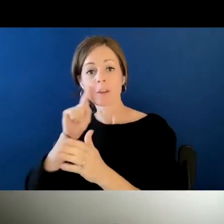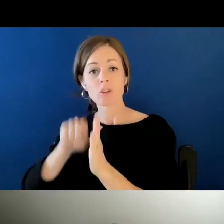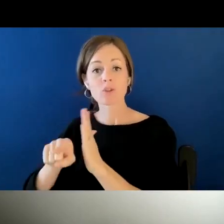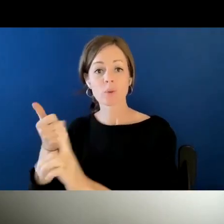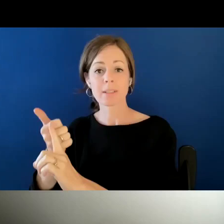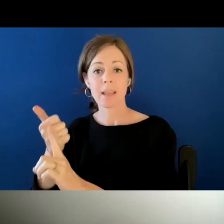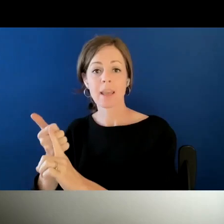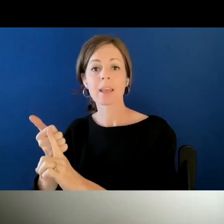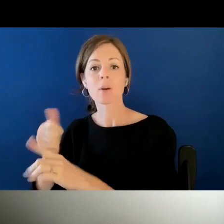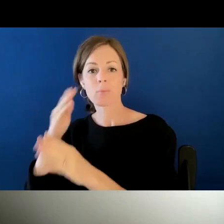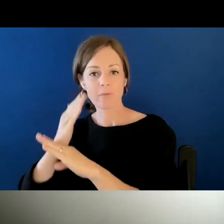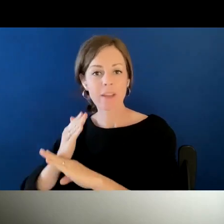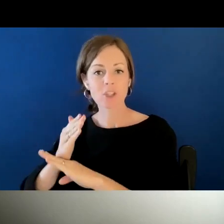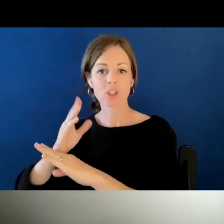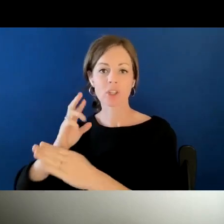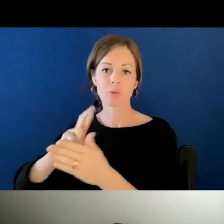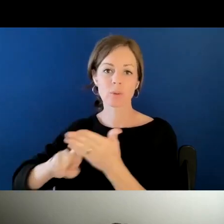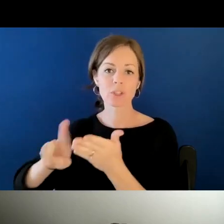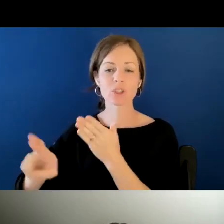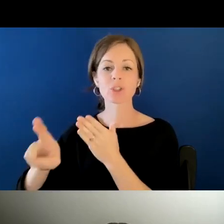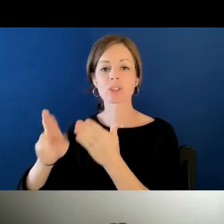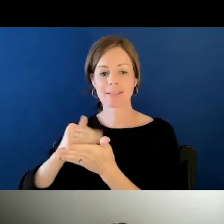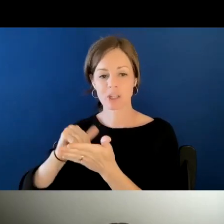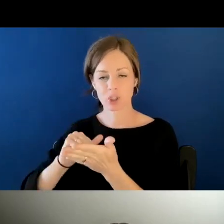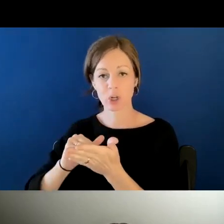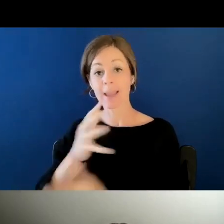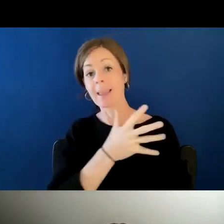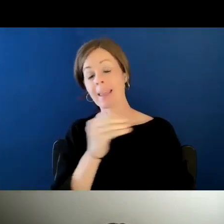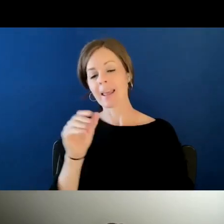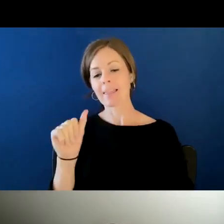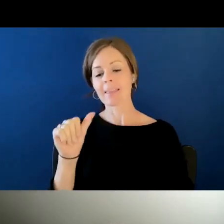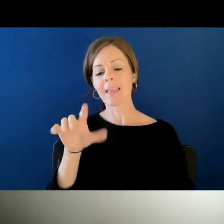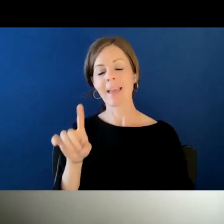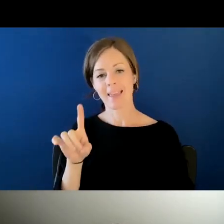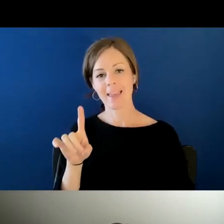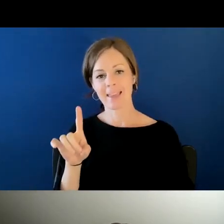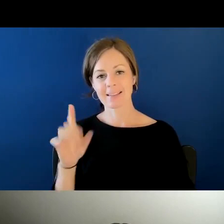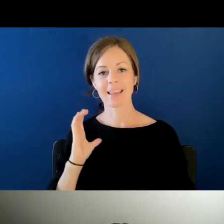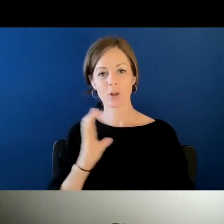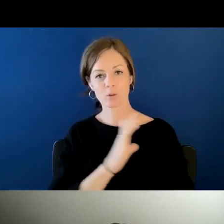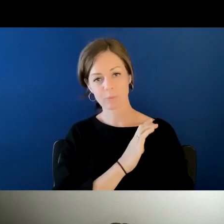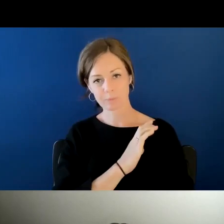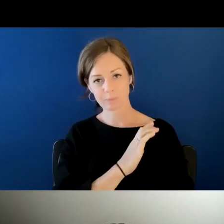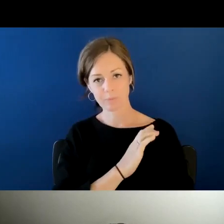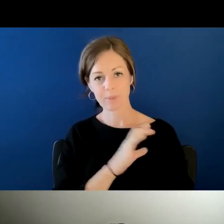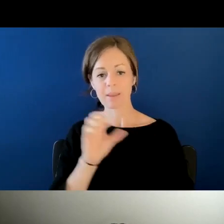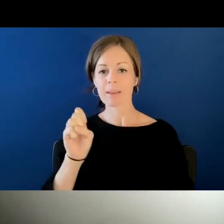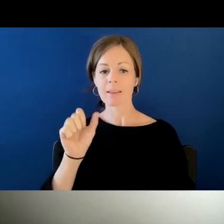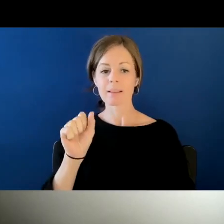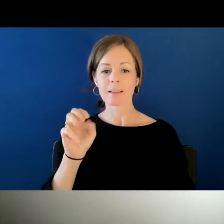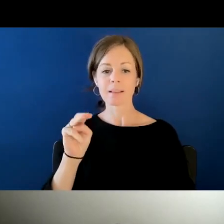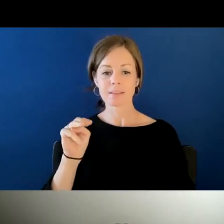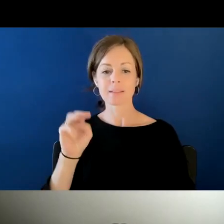Resource Center and our esteemed research partners, the Ad Council. And it was supported by SAMHSA. And